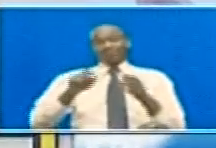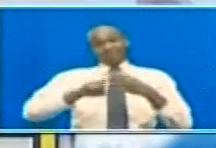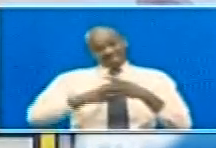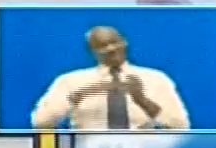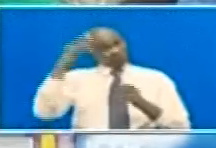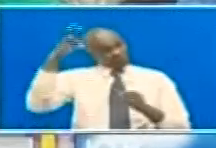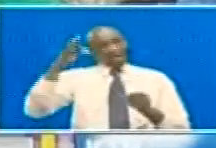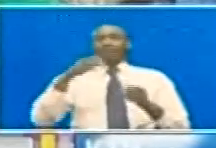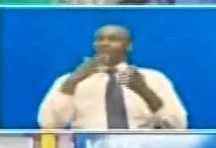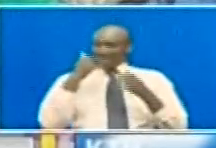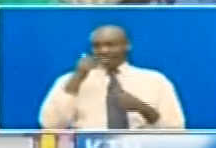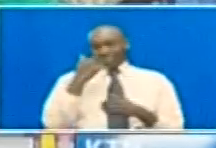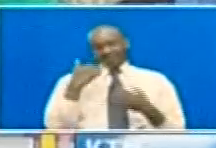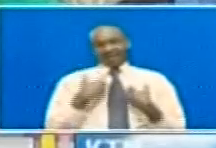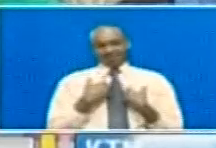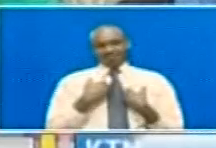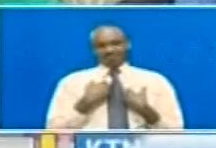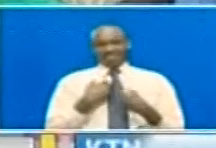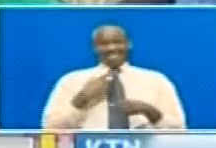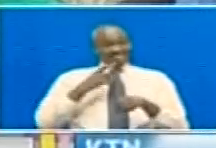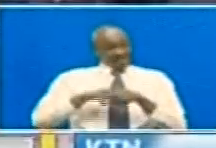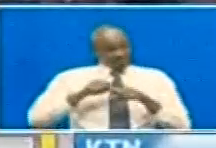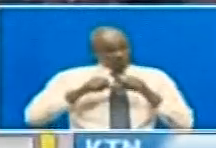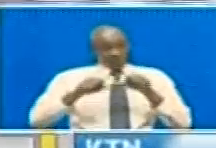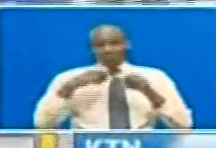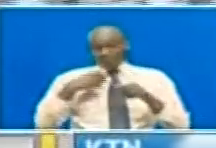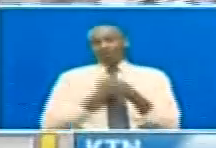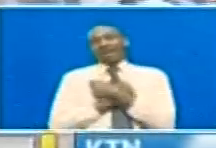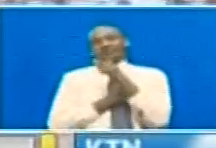for beach football as it continues to gain traction here.